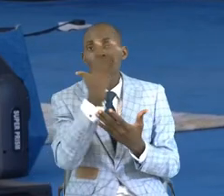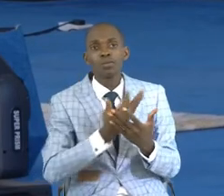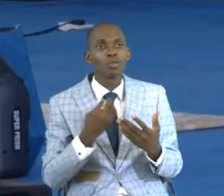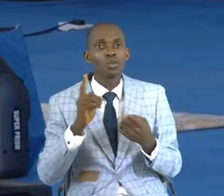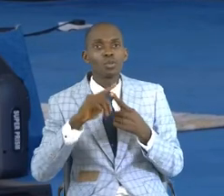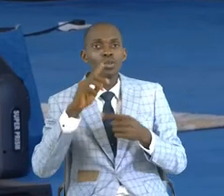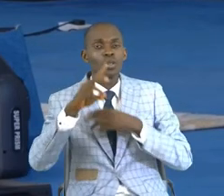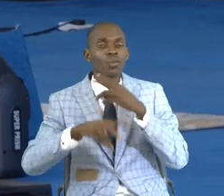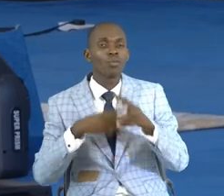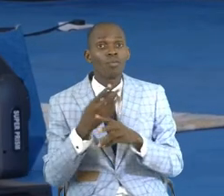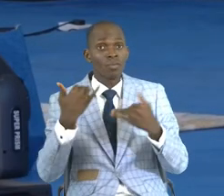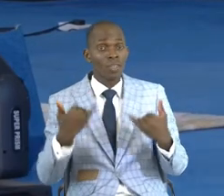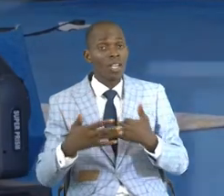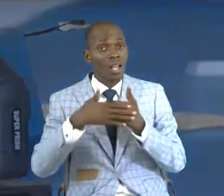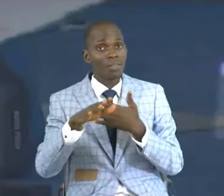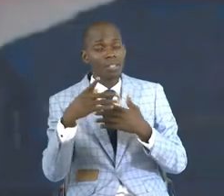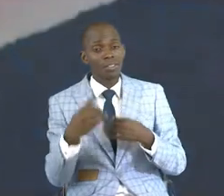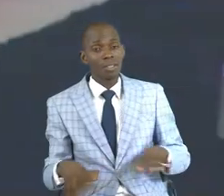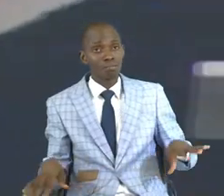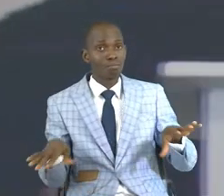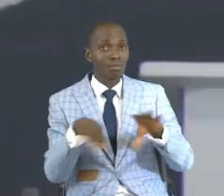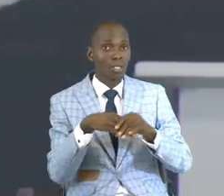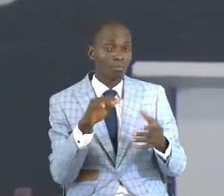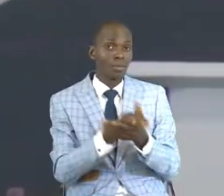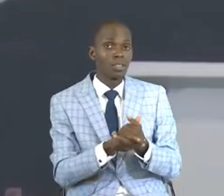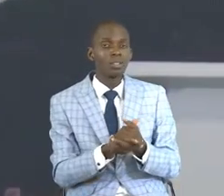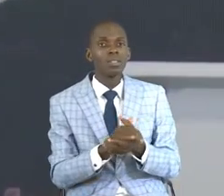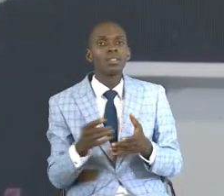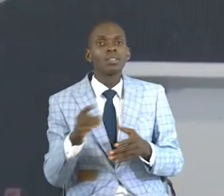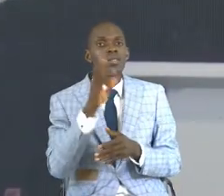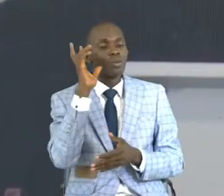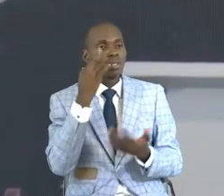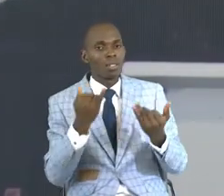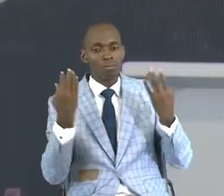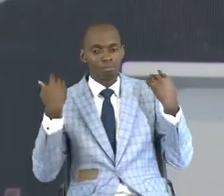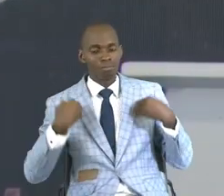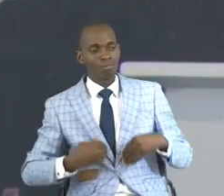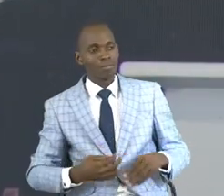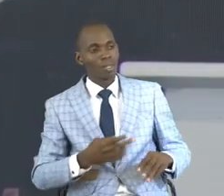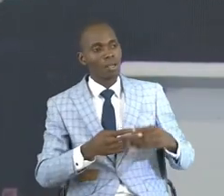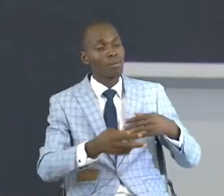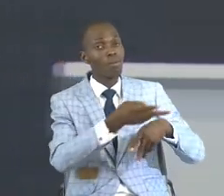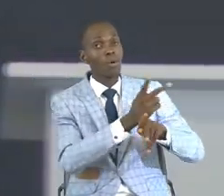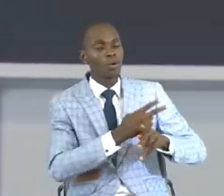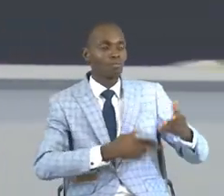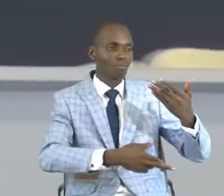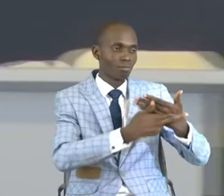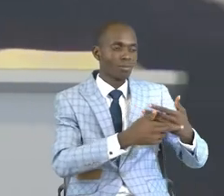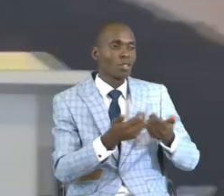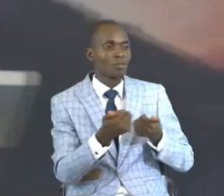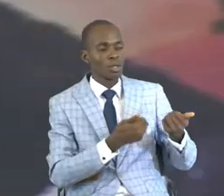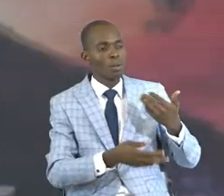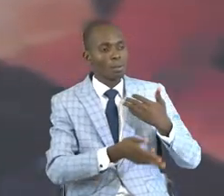the wedding, they will return the dress and the car. Now, if you borrow car